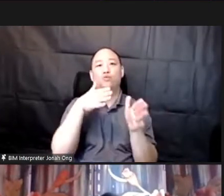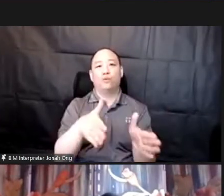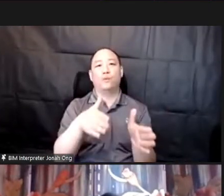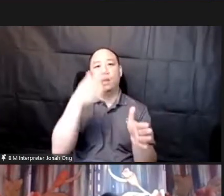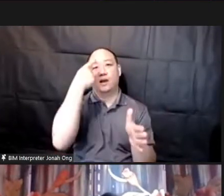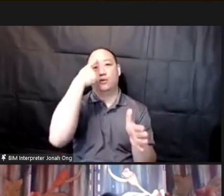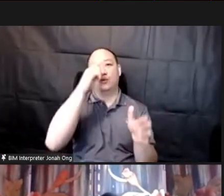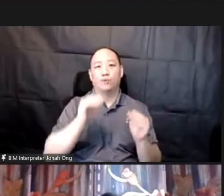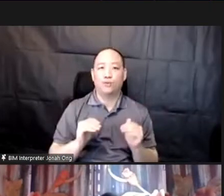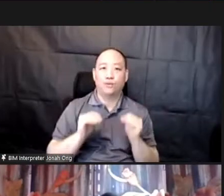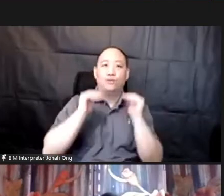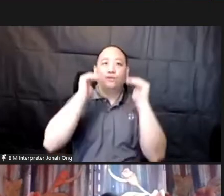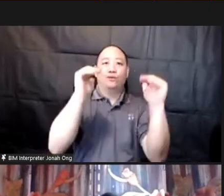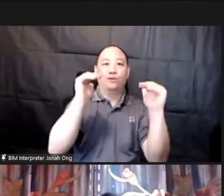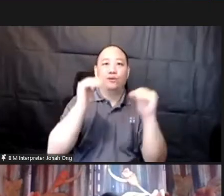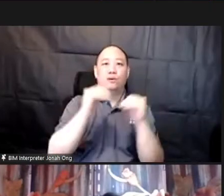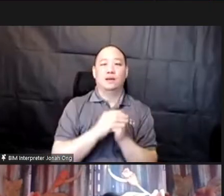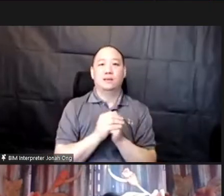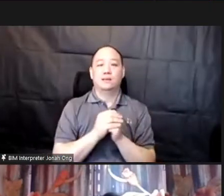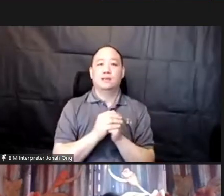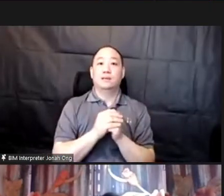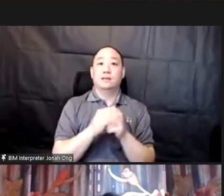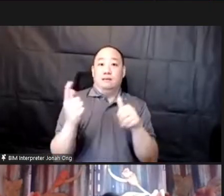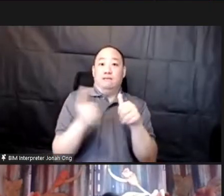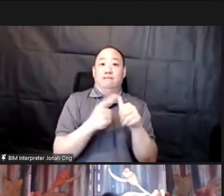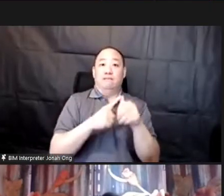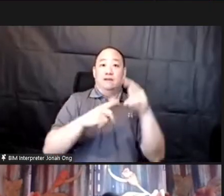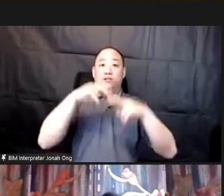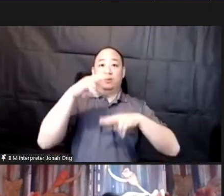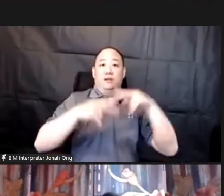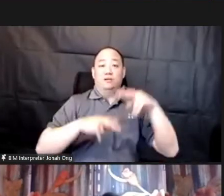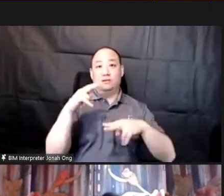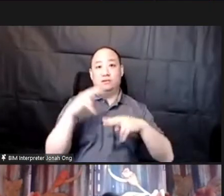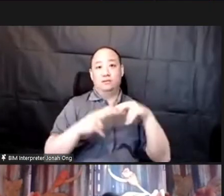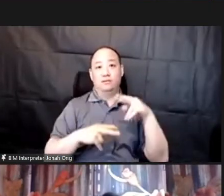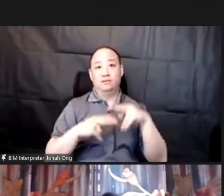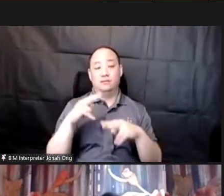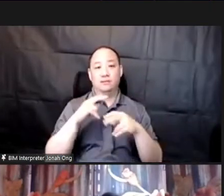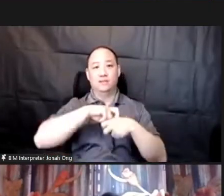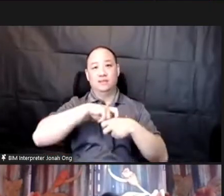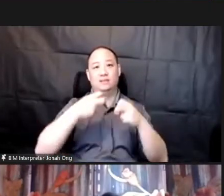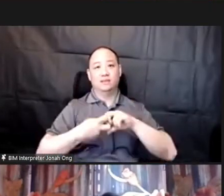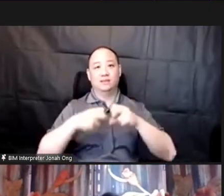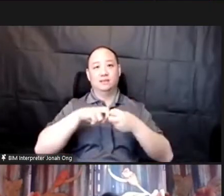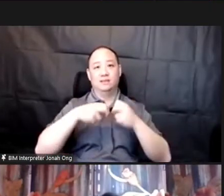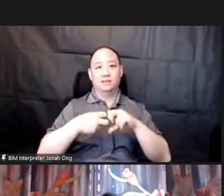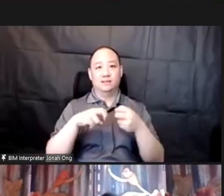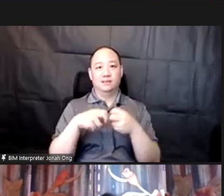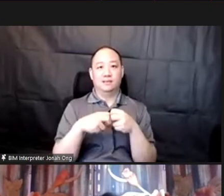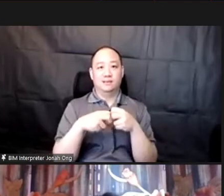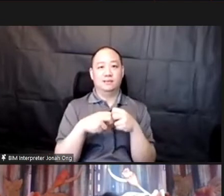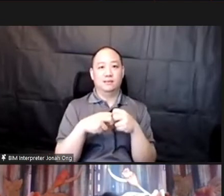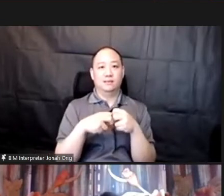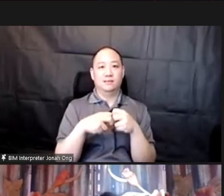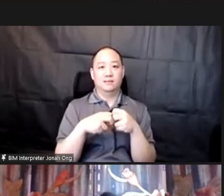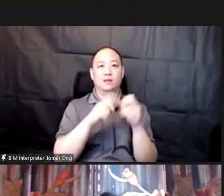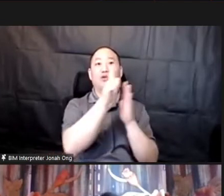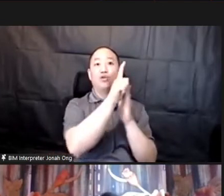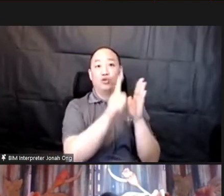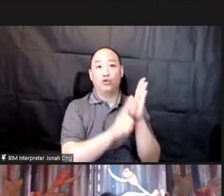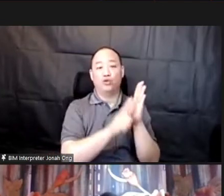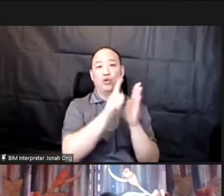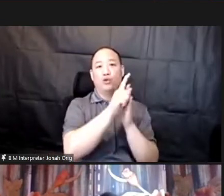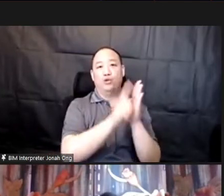So first, structural issues of making sure that sedition laws are repealed, but and then